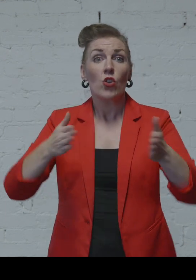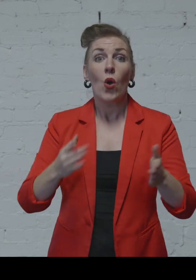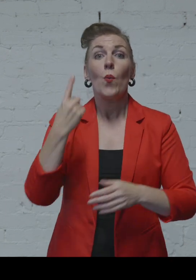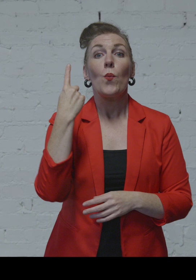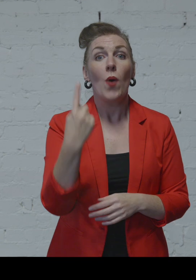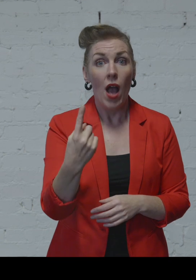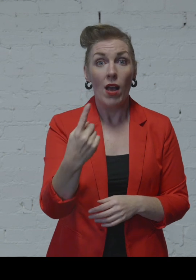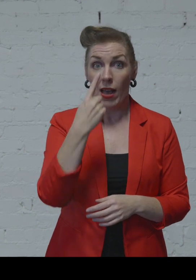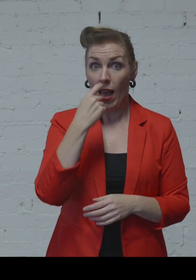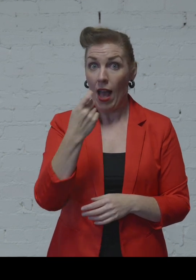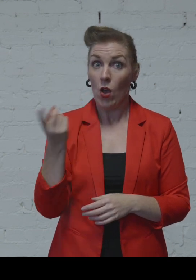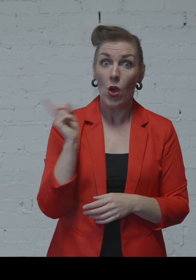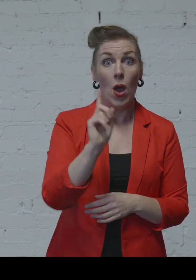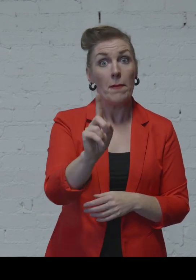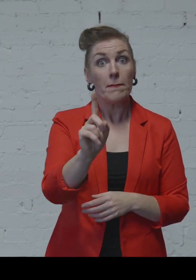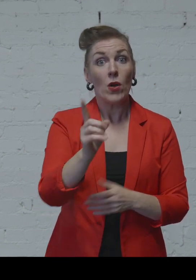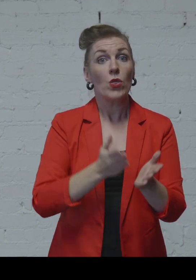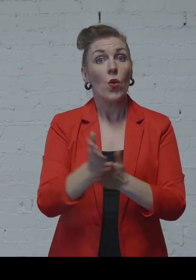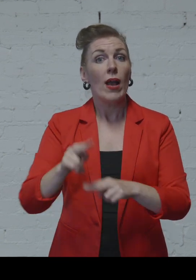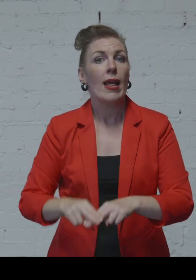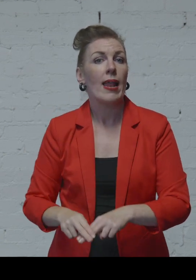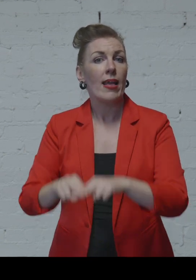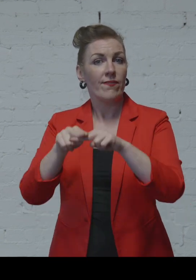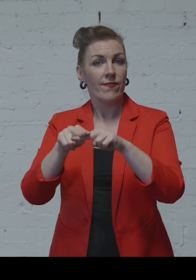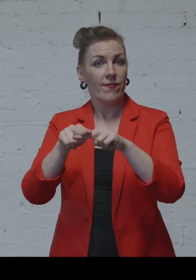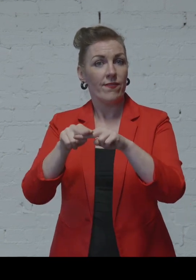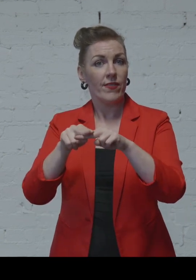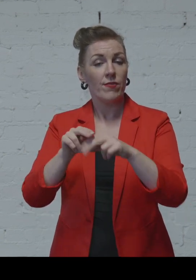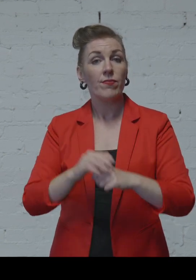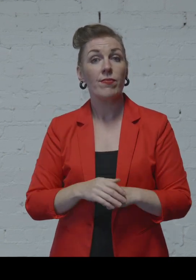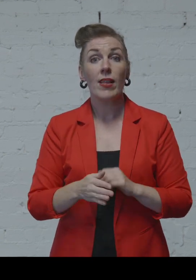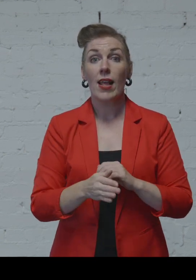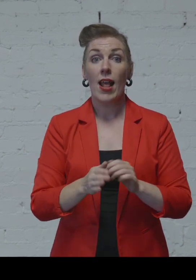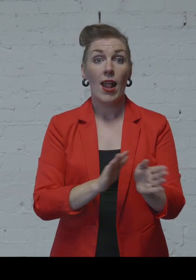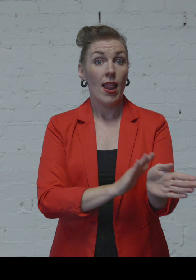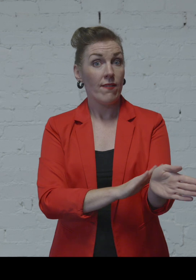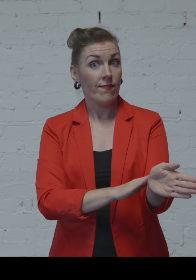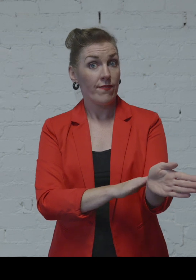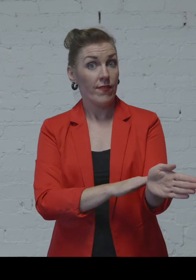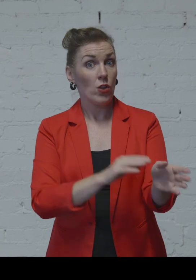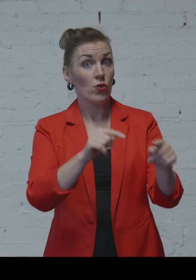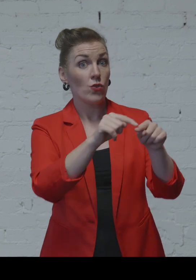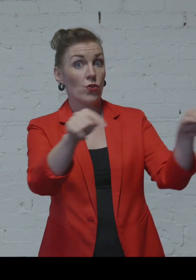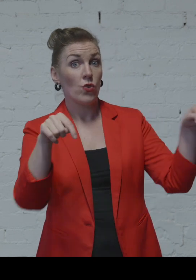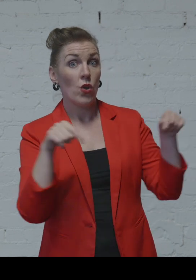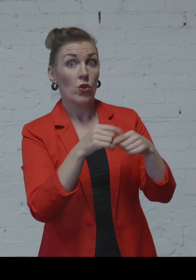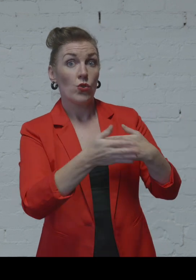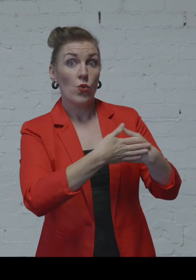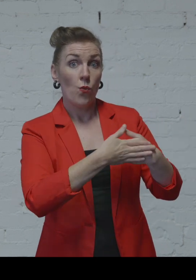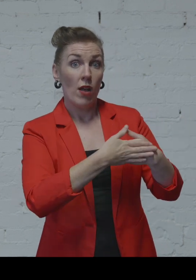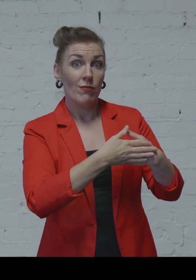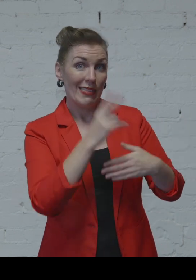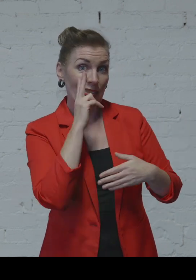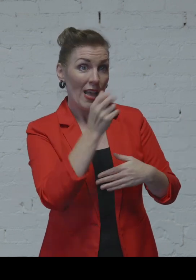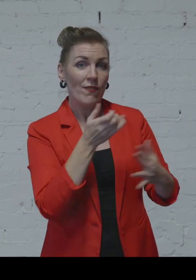You will see the entrance to Studio 1 straight ahead when you come out of the lift. To the left of the main studio doors, you will